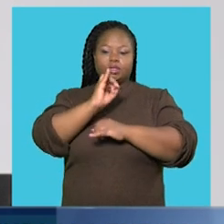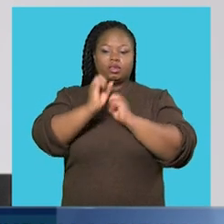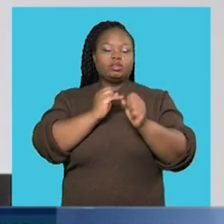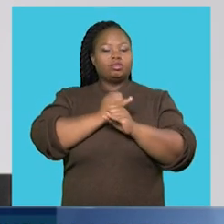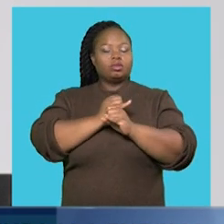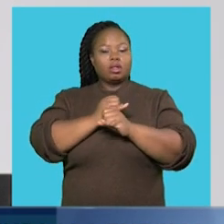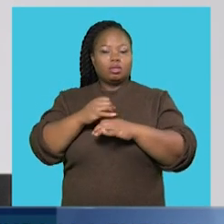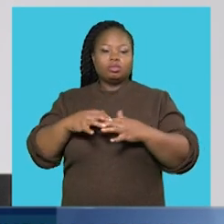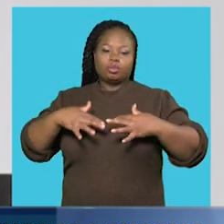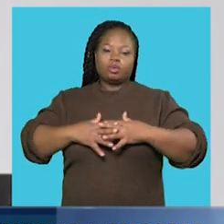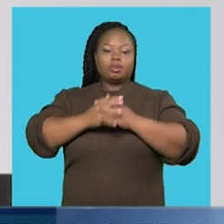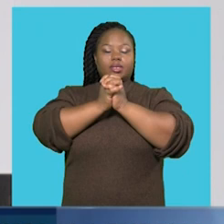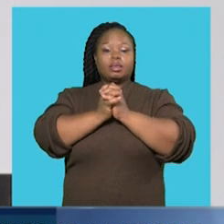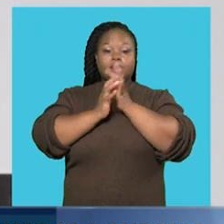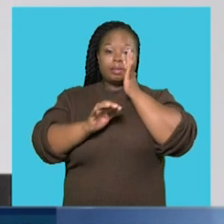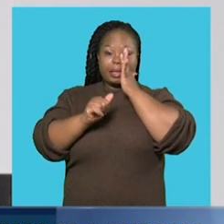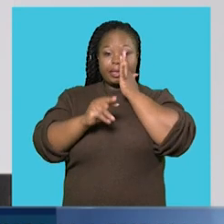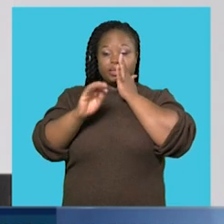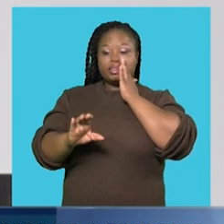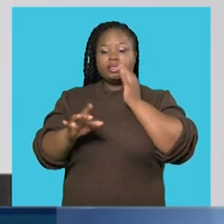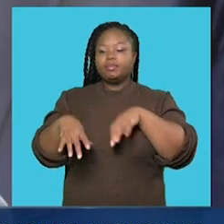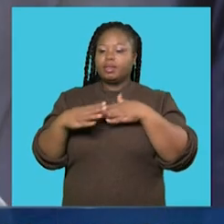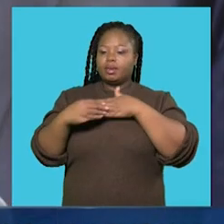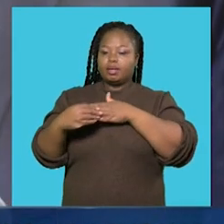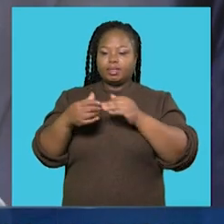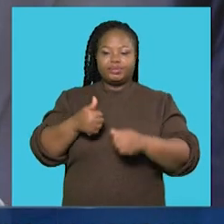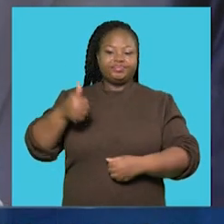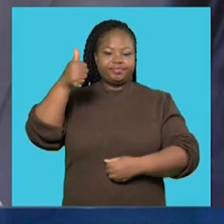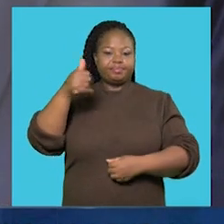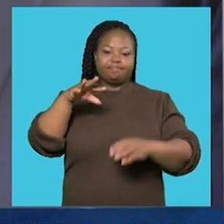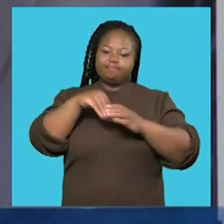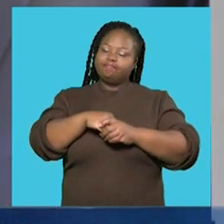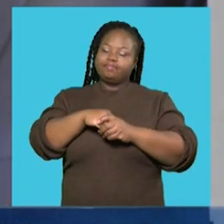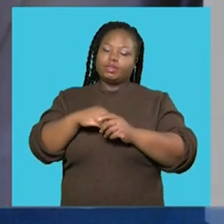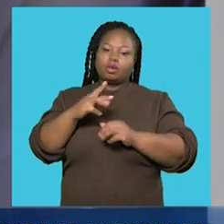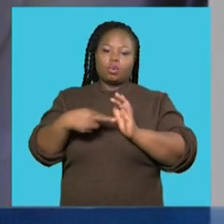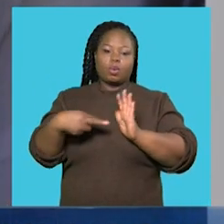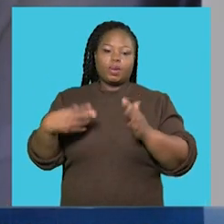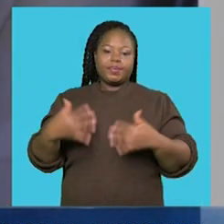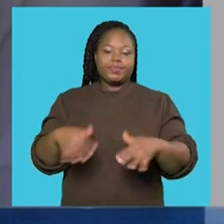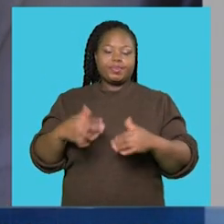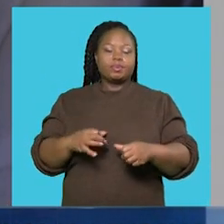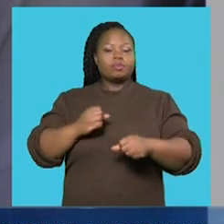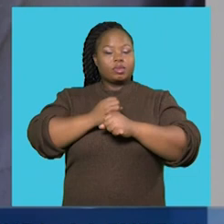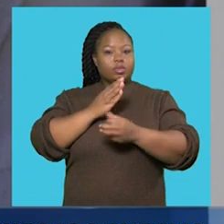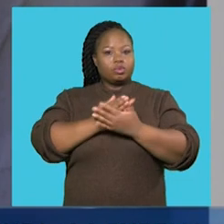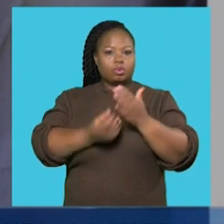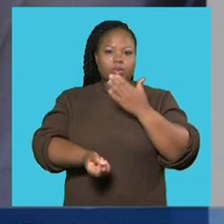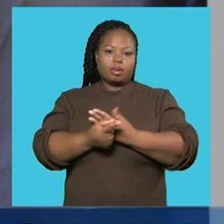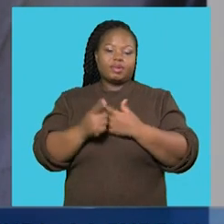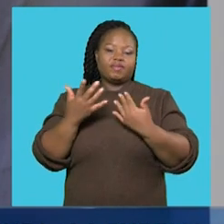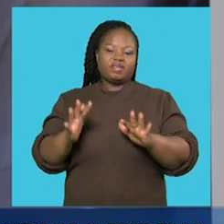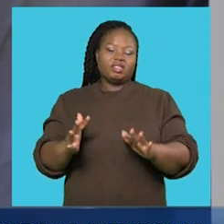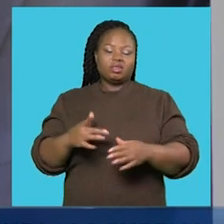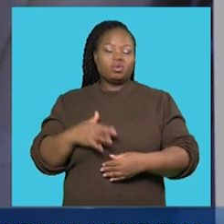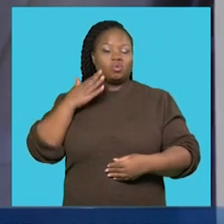is a concept that the ANC leadership played a very important role in framing in the course